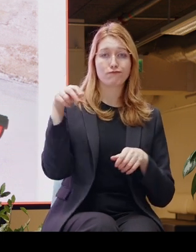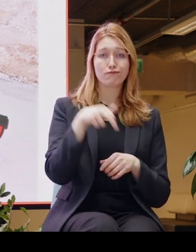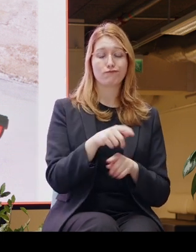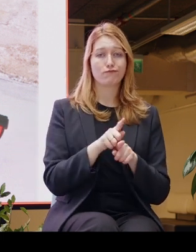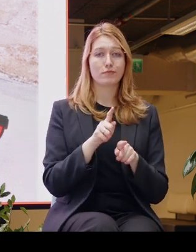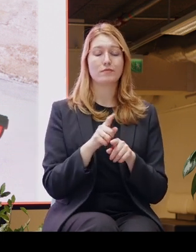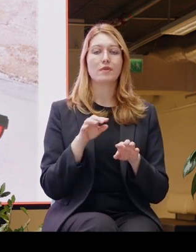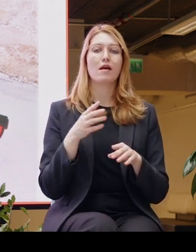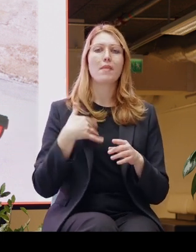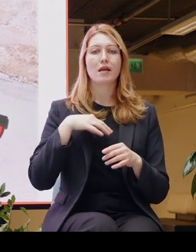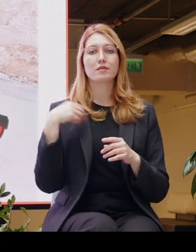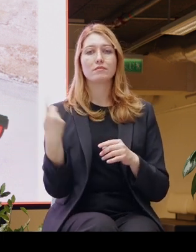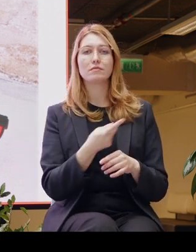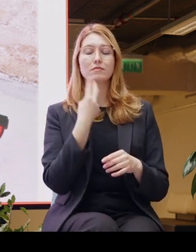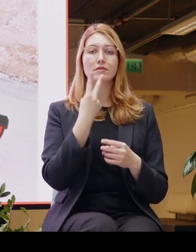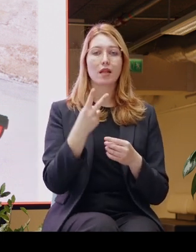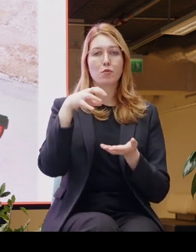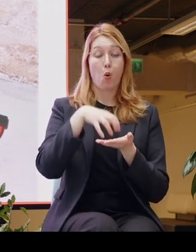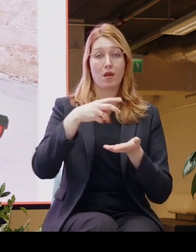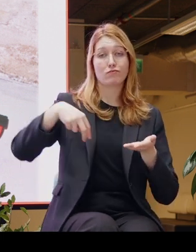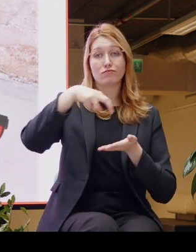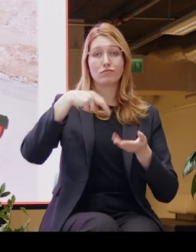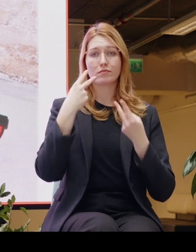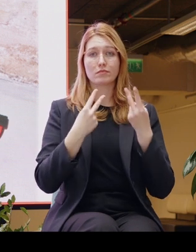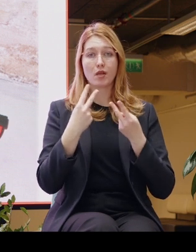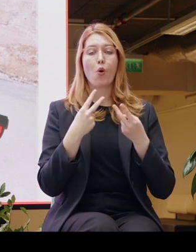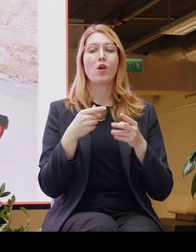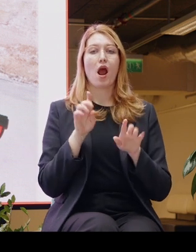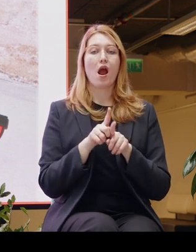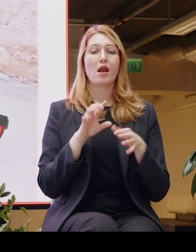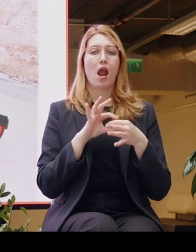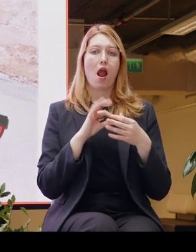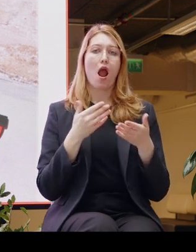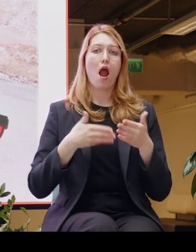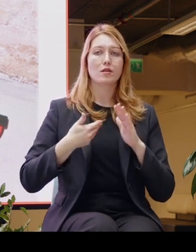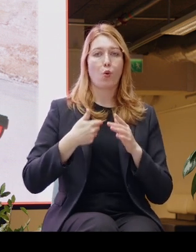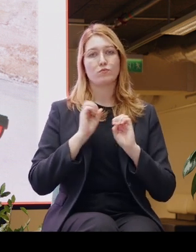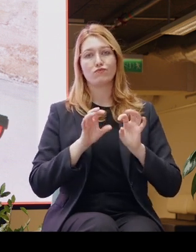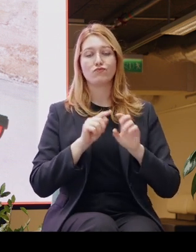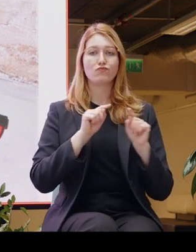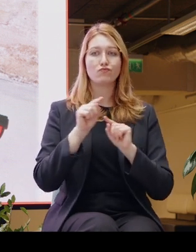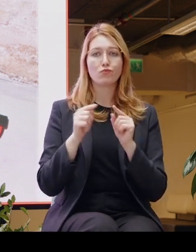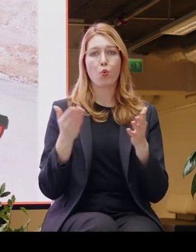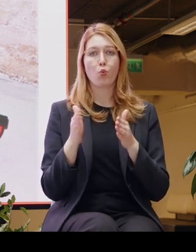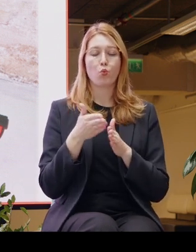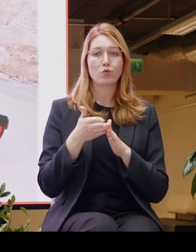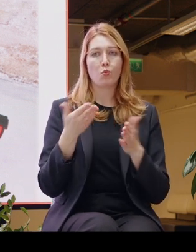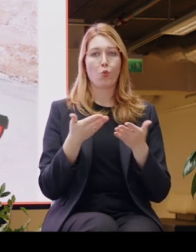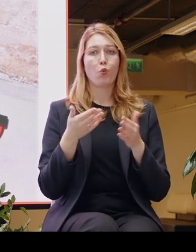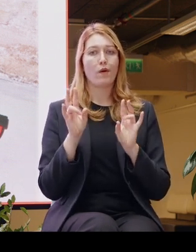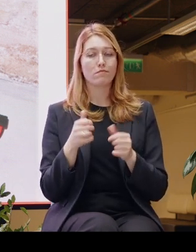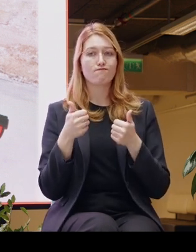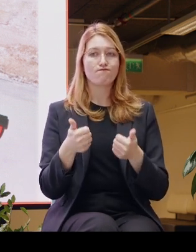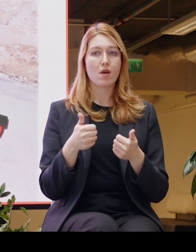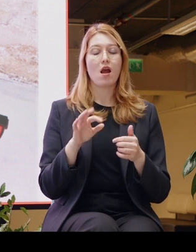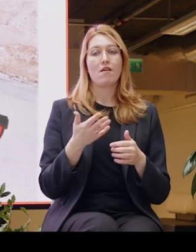we are walking around the object, we give the feedback if there is any issues. Mainly one object takes 2 to